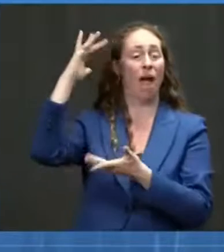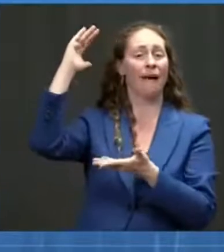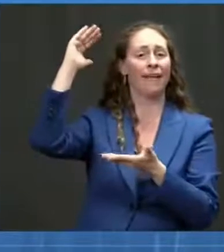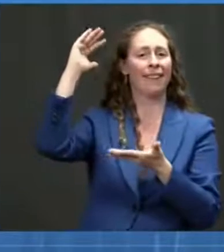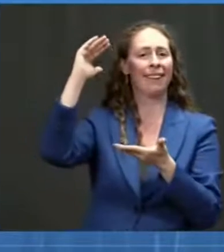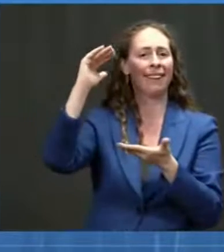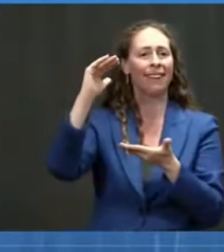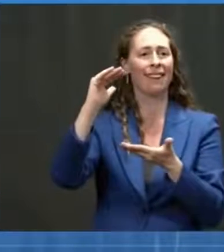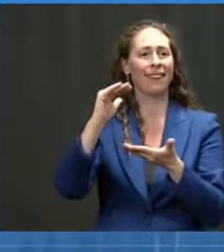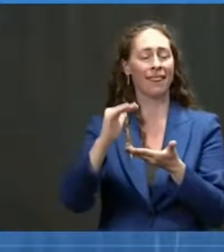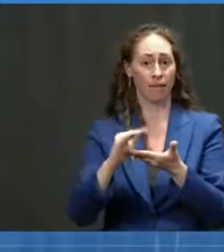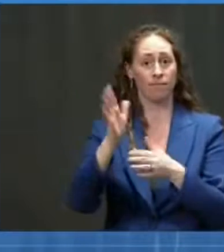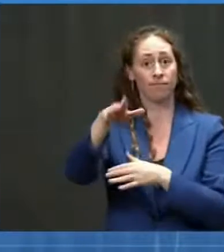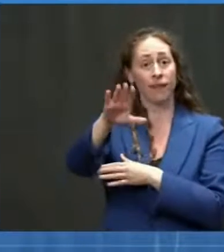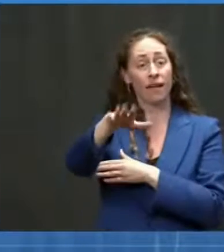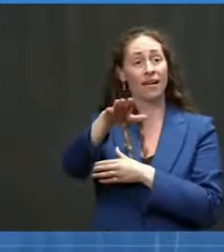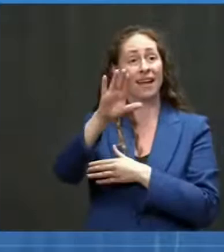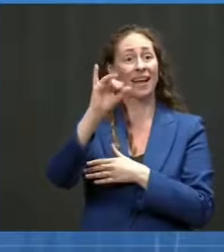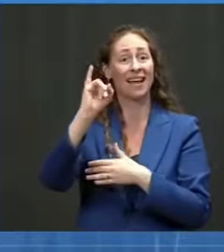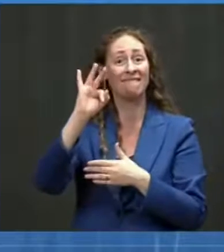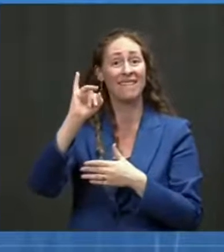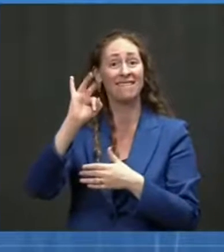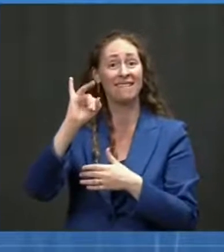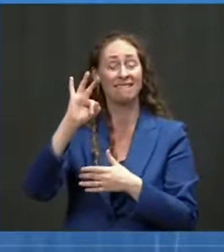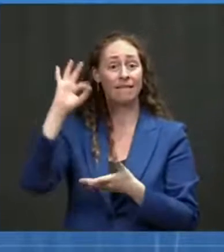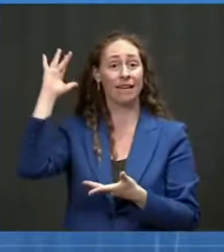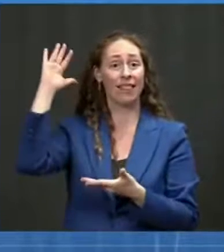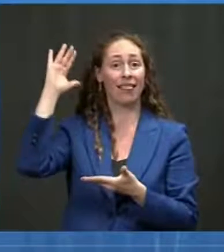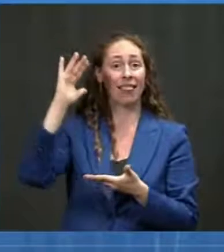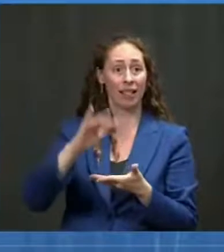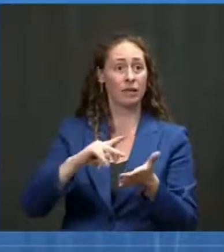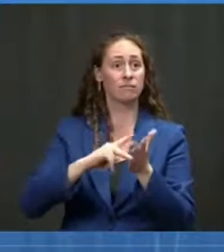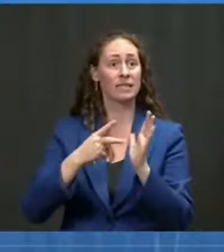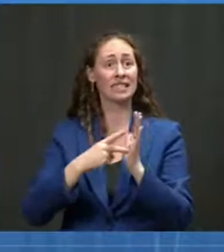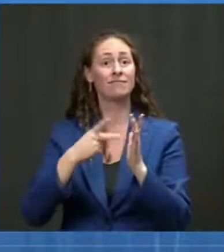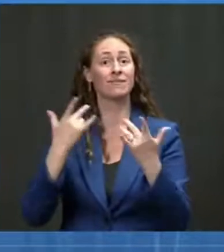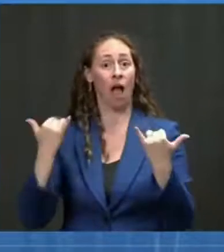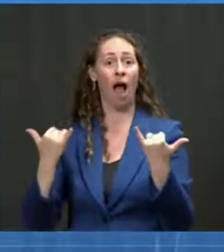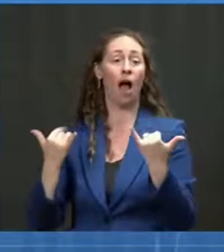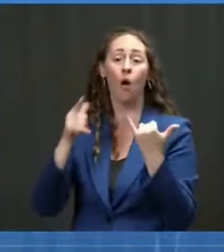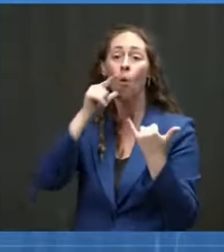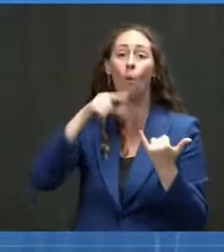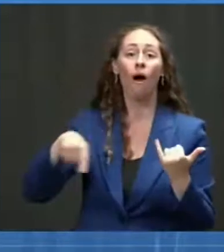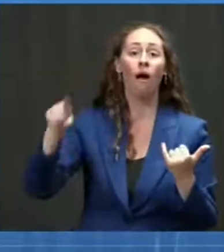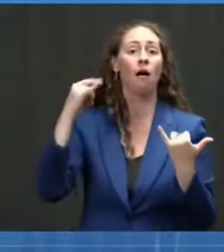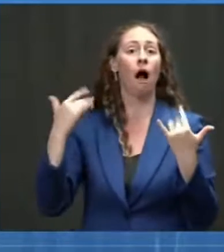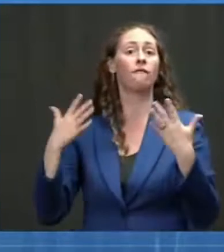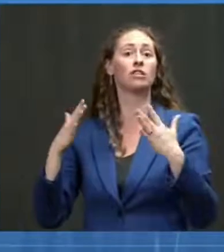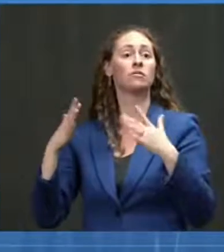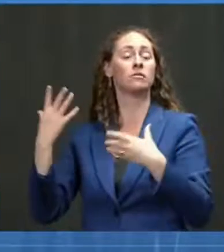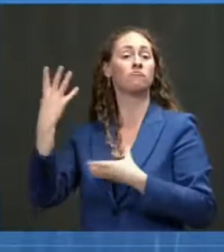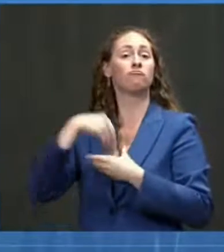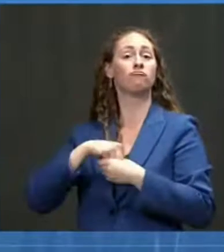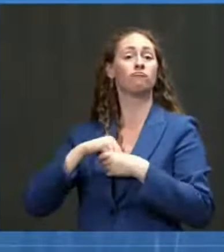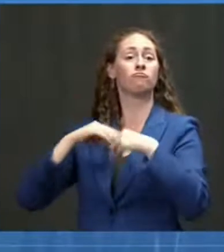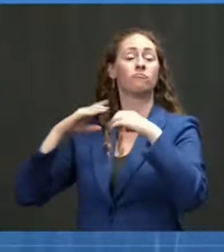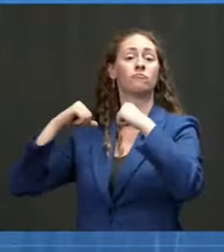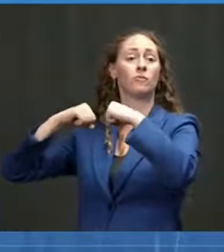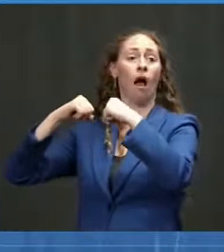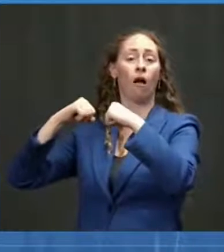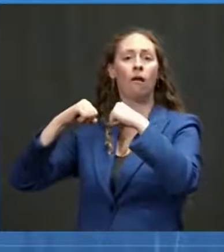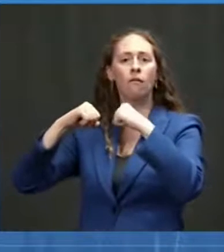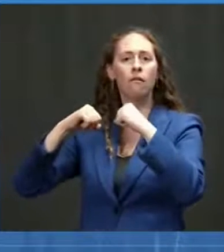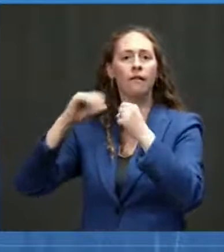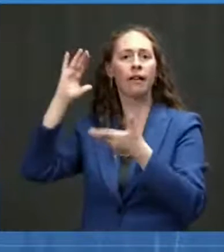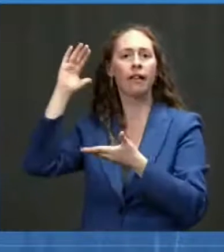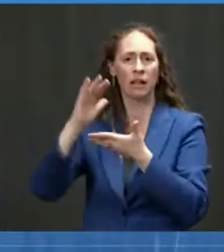trajectory continues, that people who are well protected today may see more vulnerability in the future, we have to